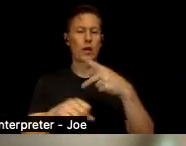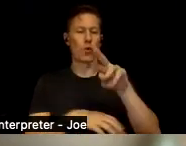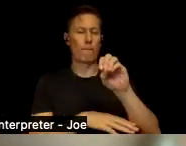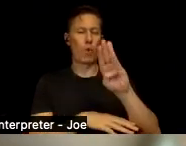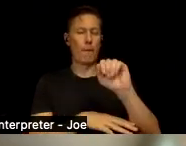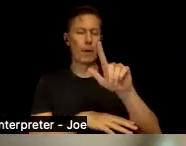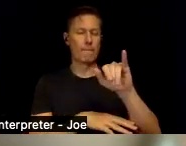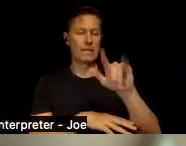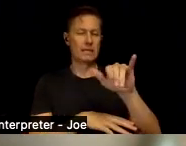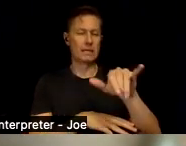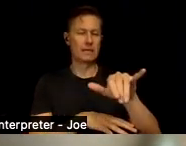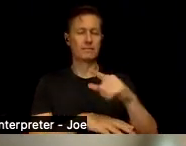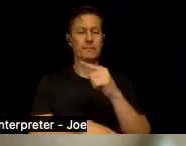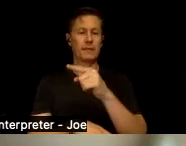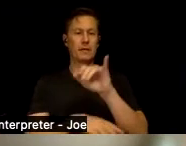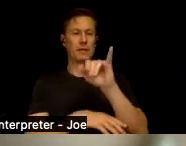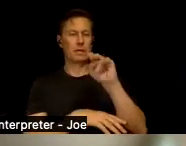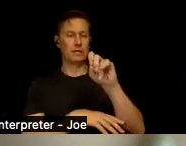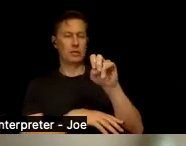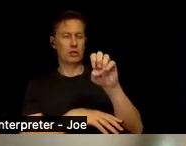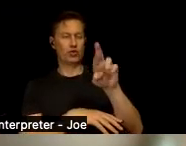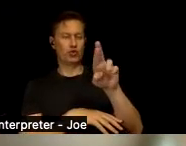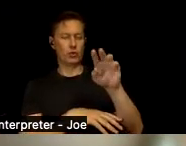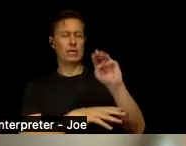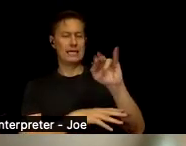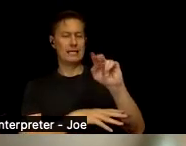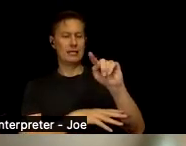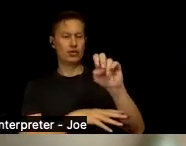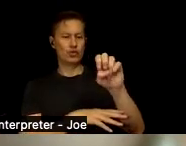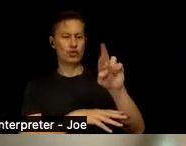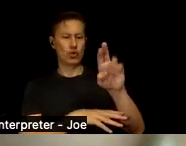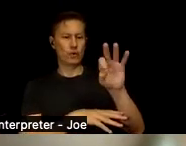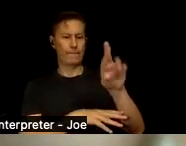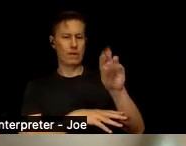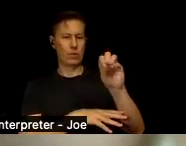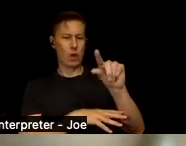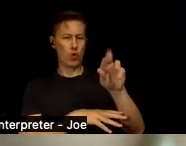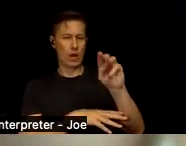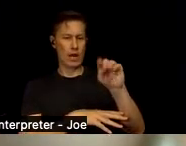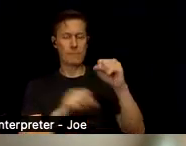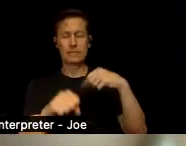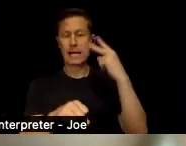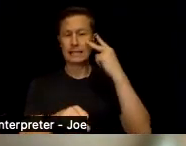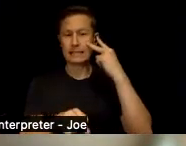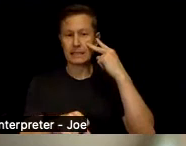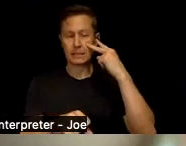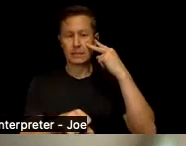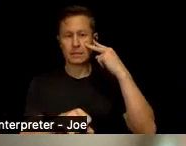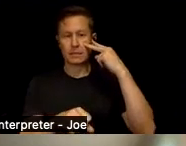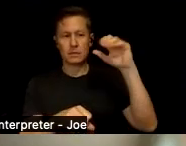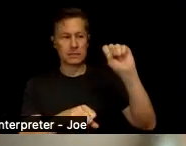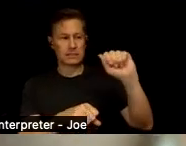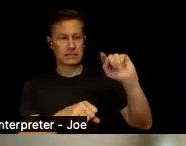So this is an interferogram. So the Landers earthquake, as was mentioned earlier, saw the first use of satellite interferometry using